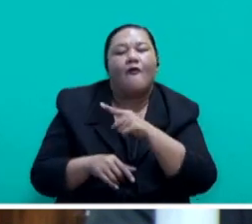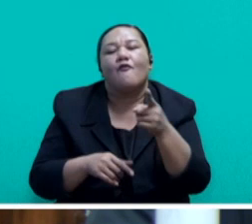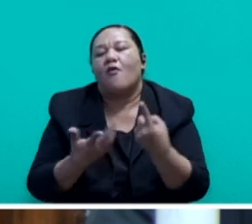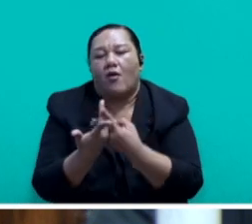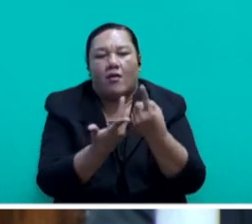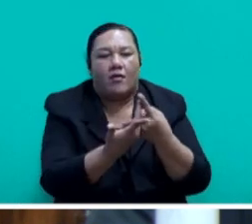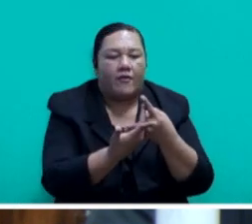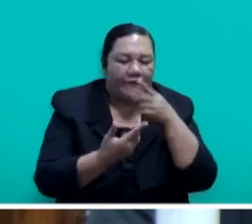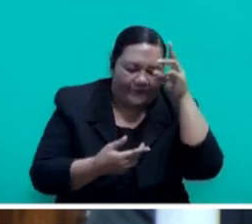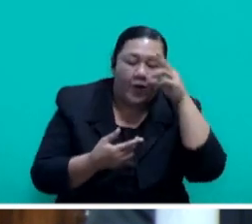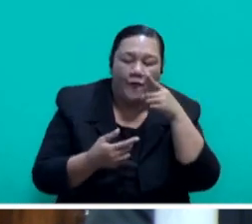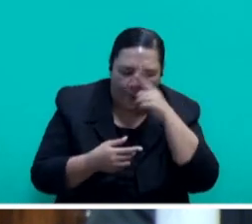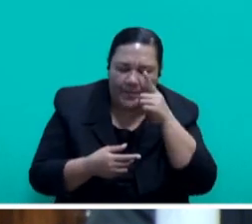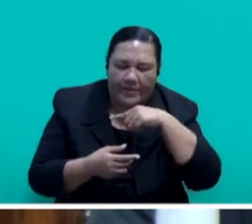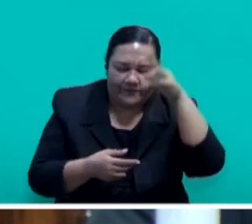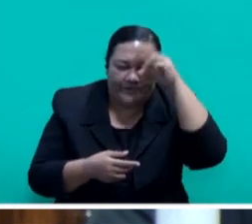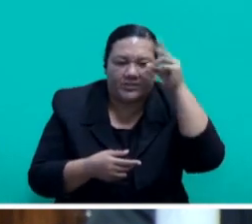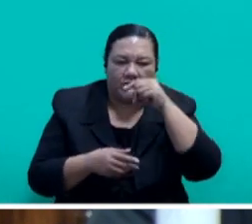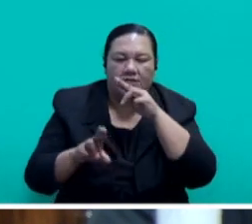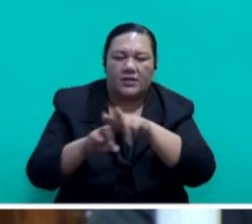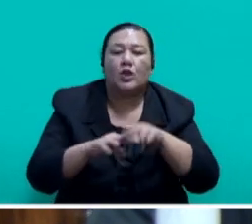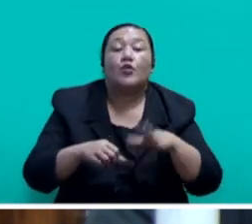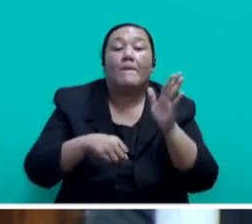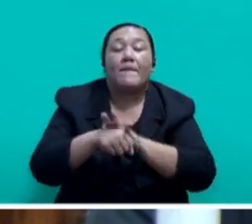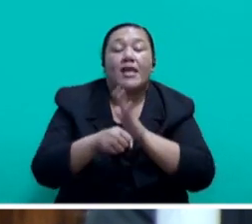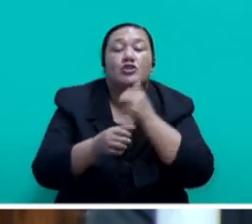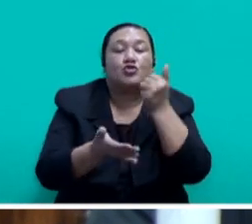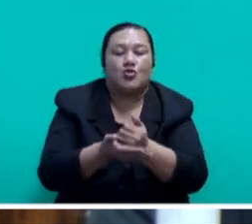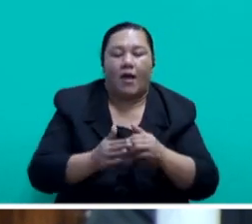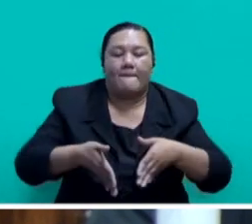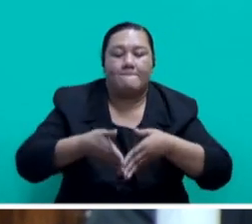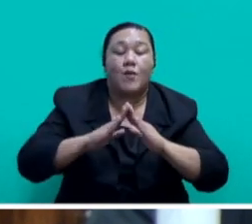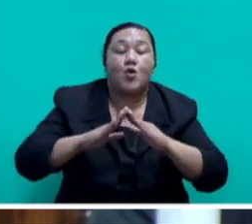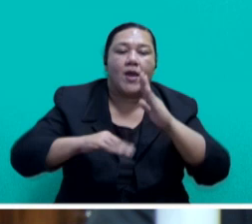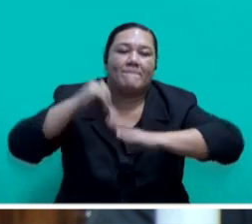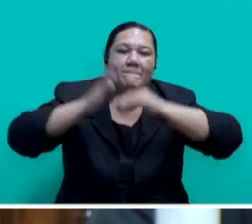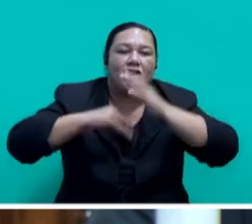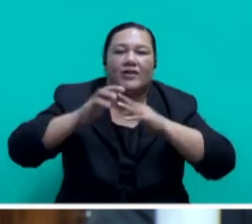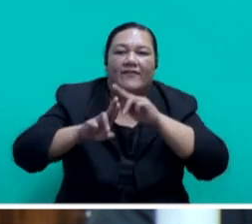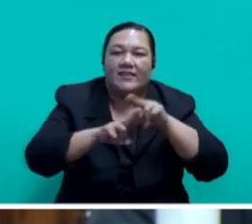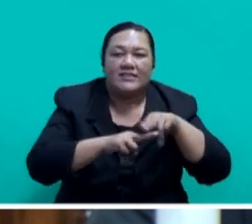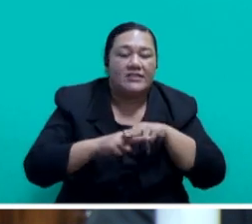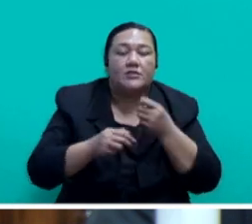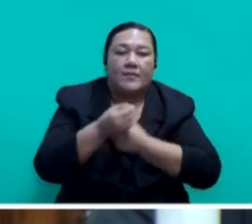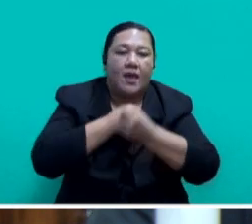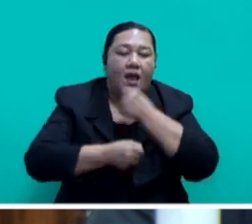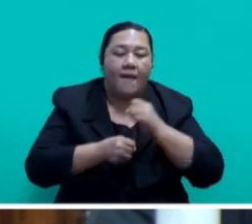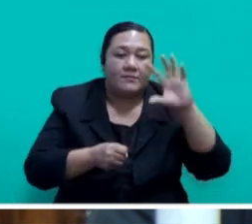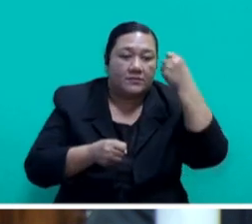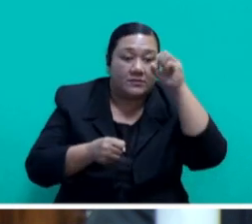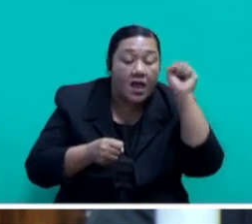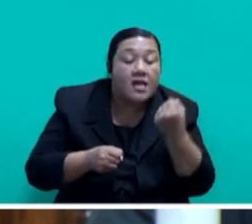shared determination, we will build a Fiji where poverty becomes a thing of the past and where the Itoke people can